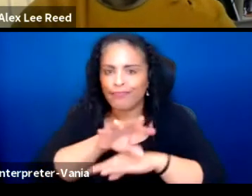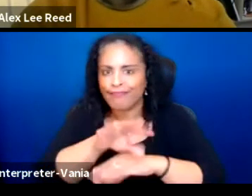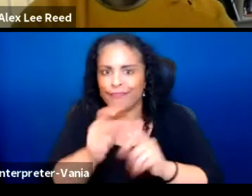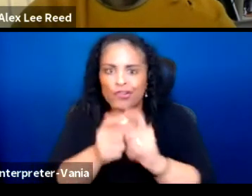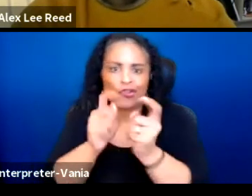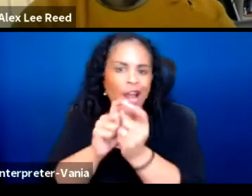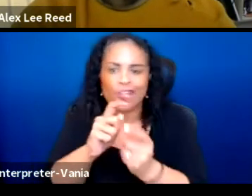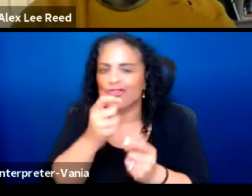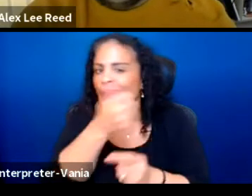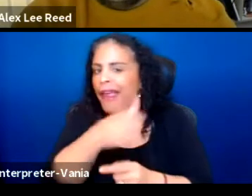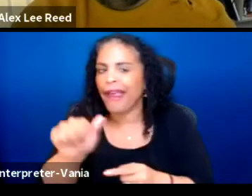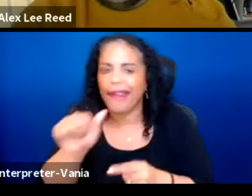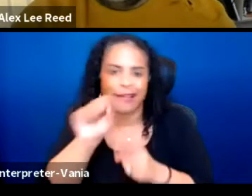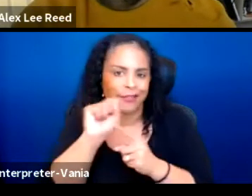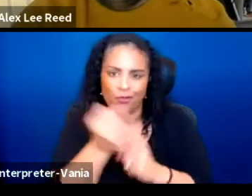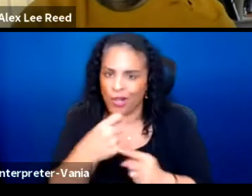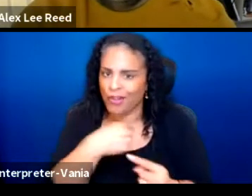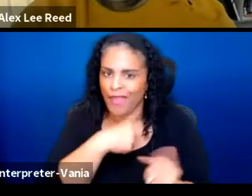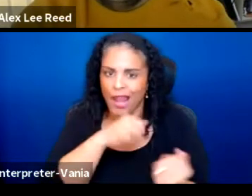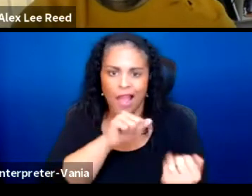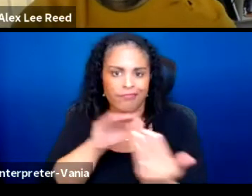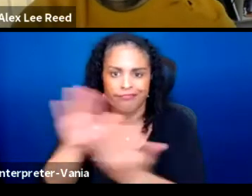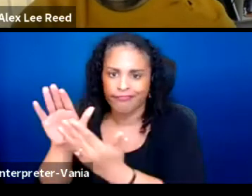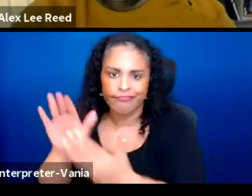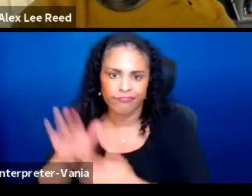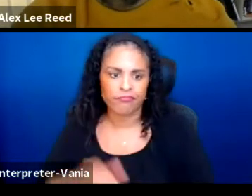encounter. Thank you, Val.